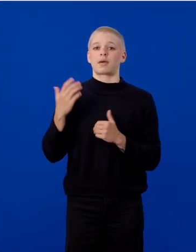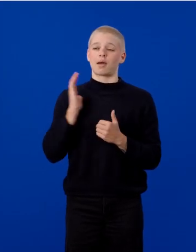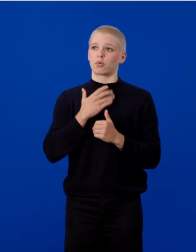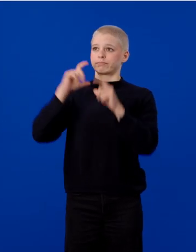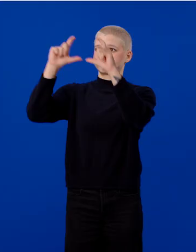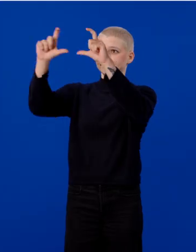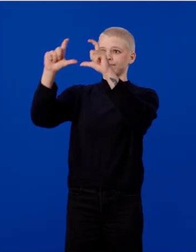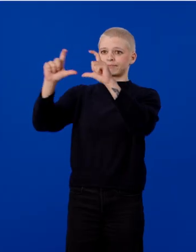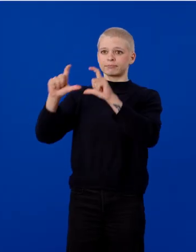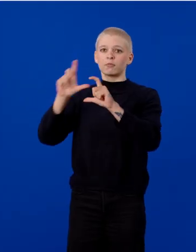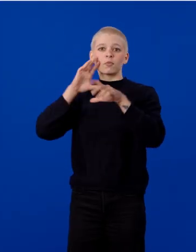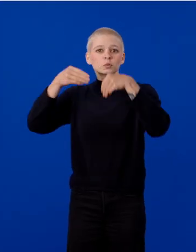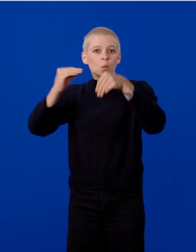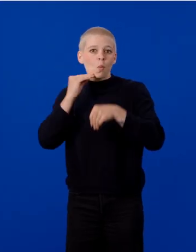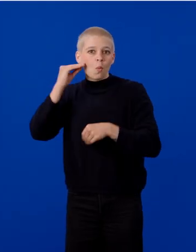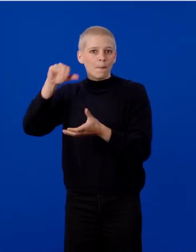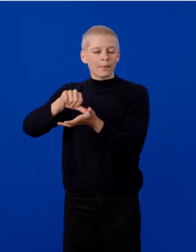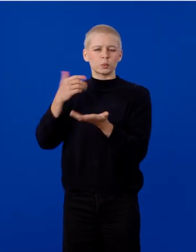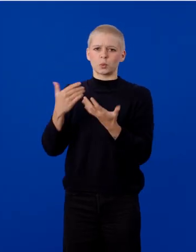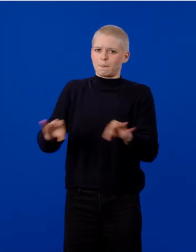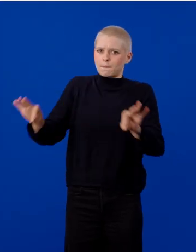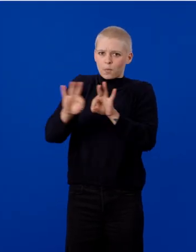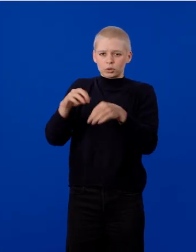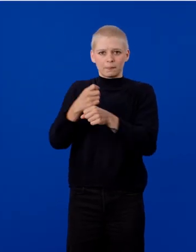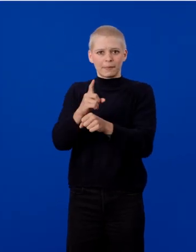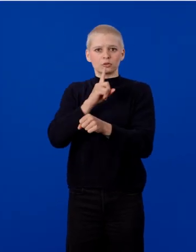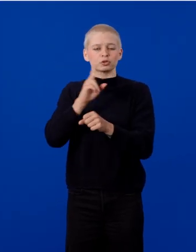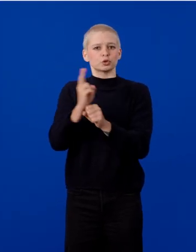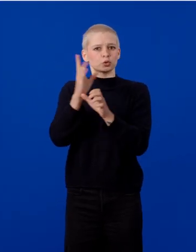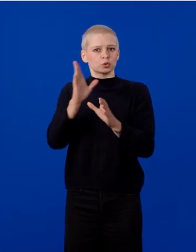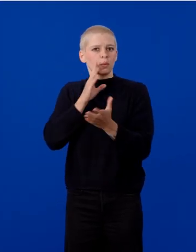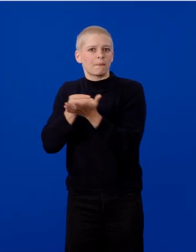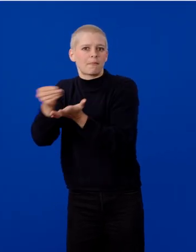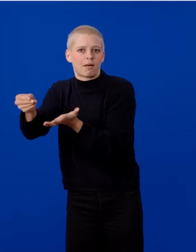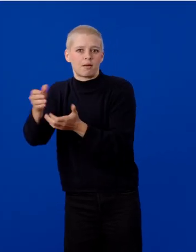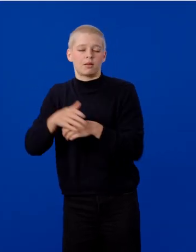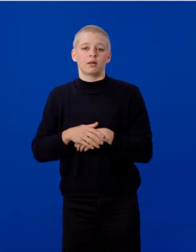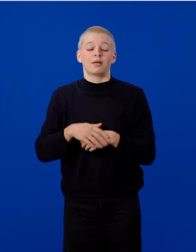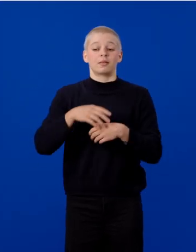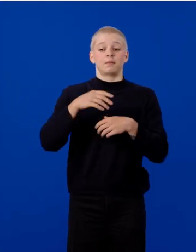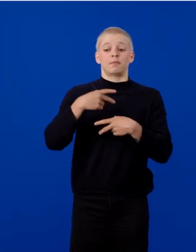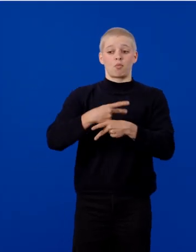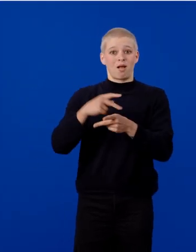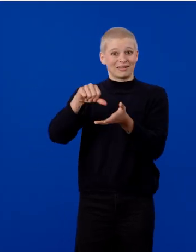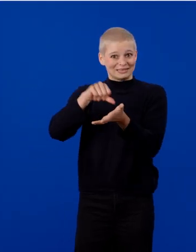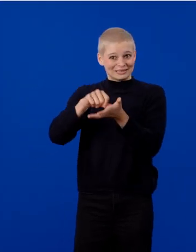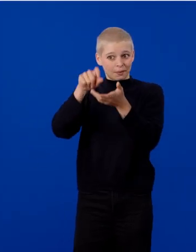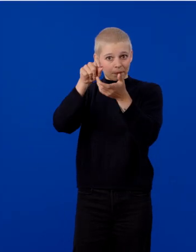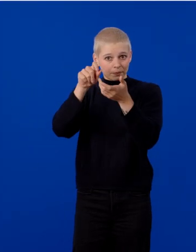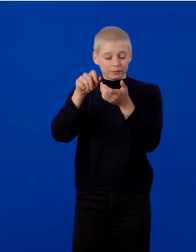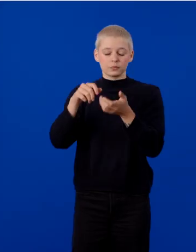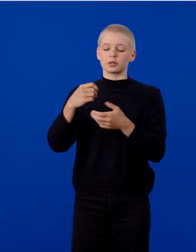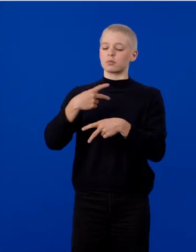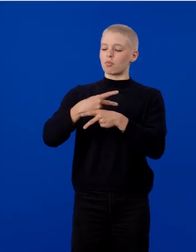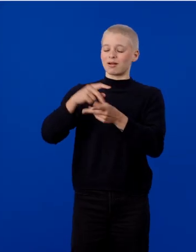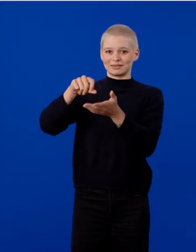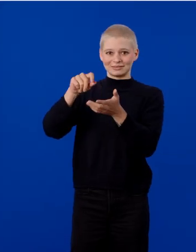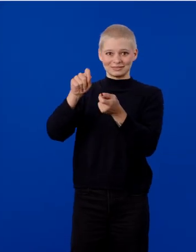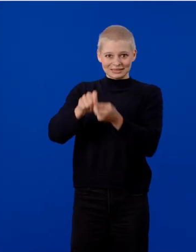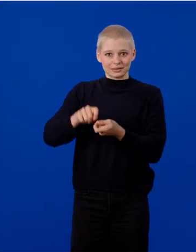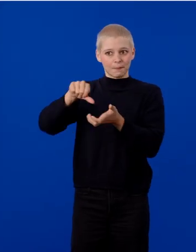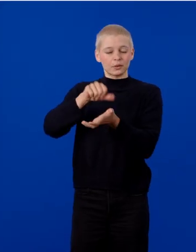for getting users into your funnel, and the product detail page is critical for generating purchase consideration and